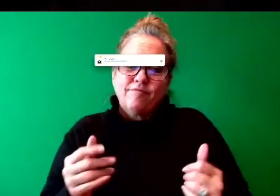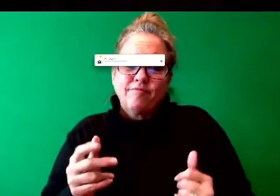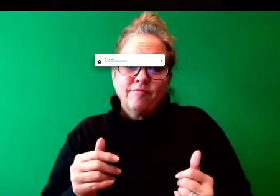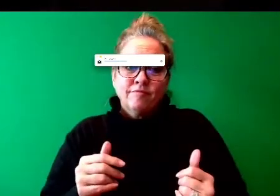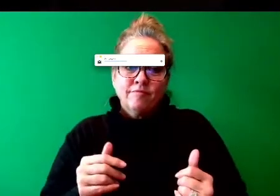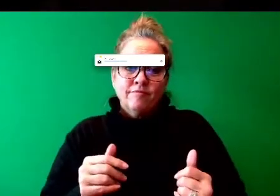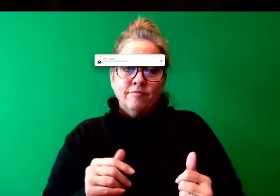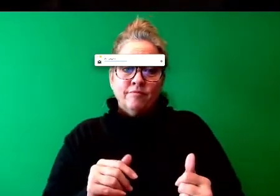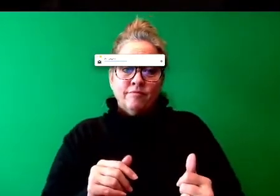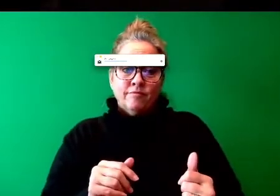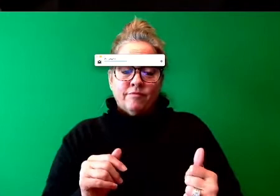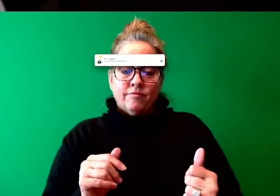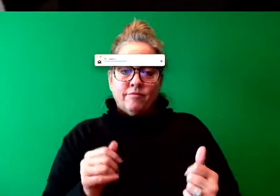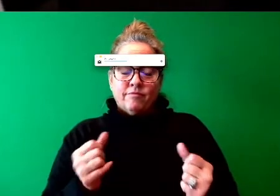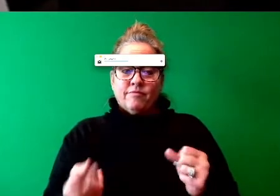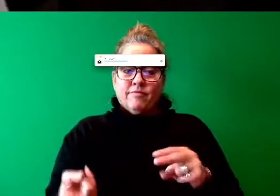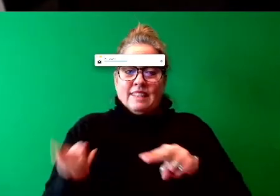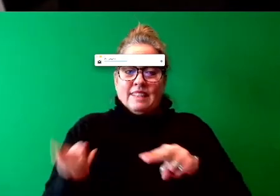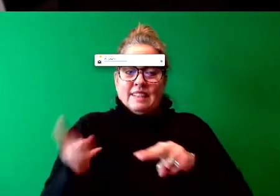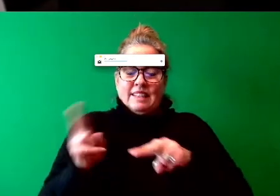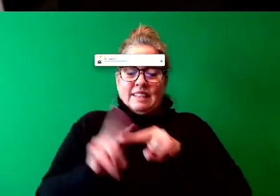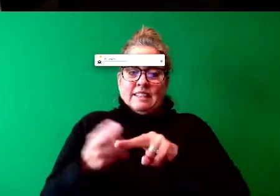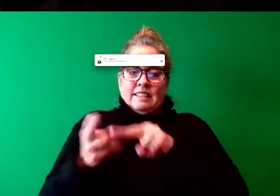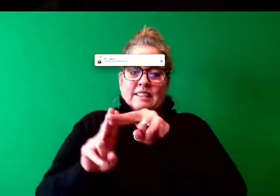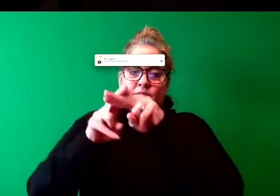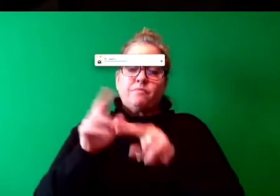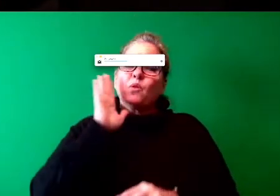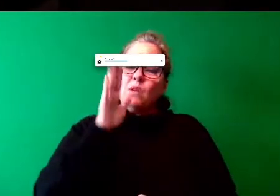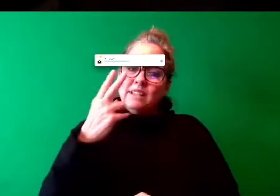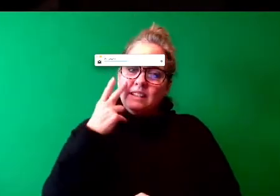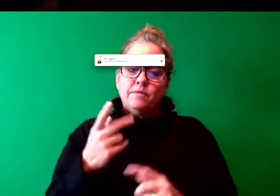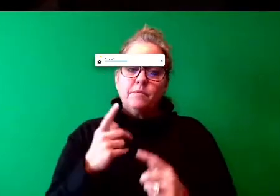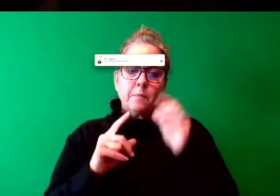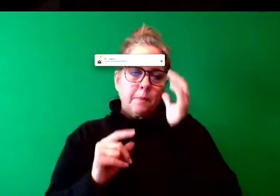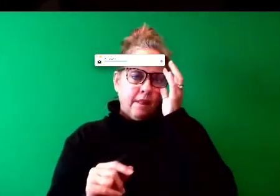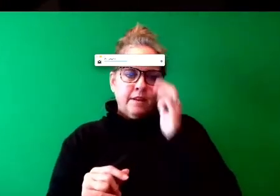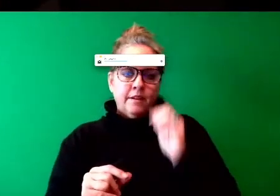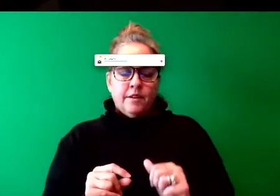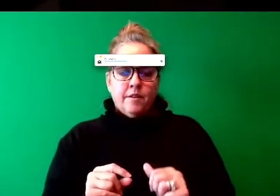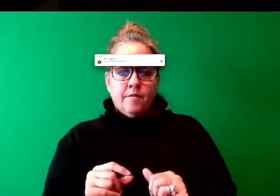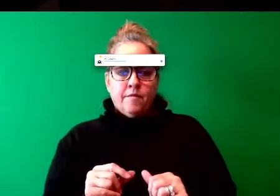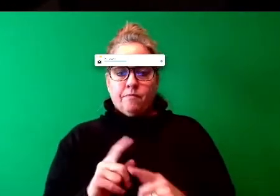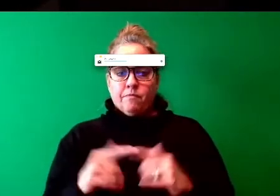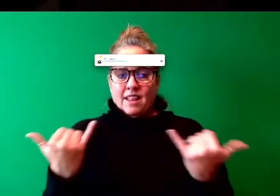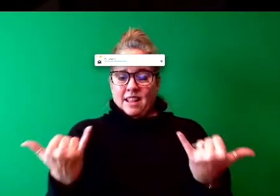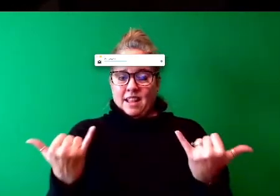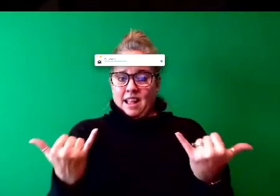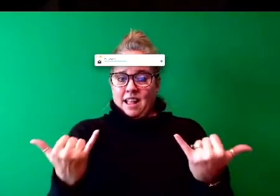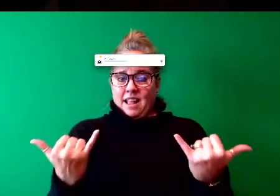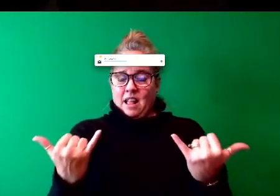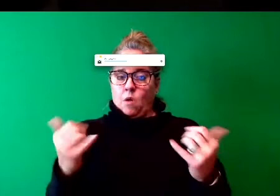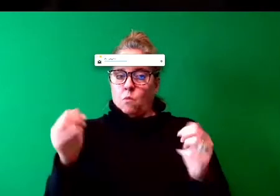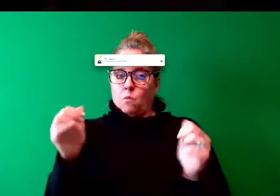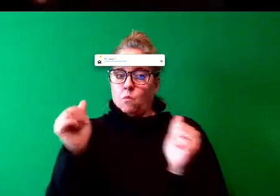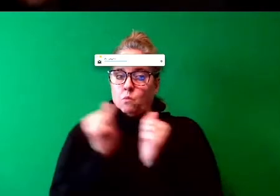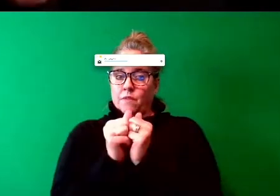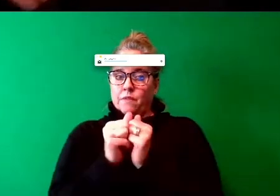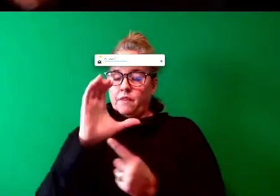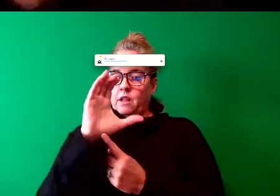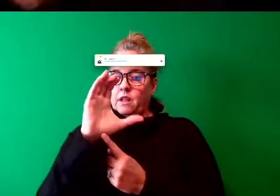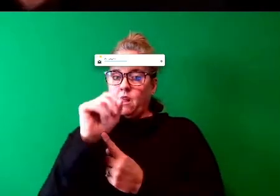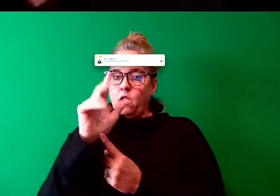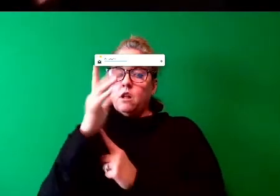Increasing if we don't turn this tide. So in speaking, looking at the Colorado Hospital